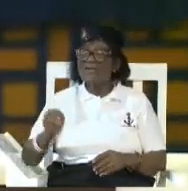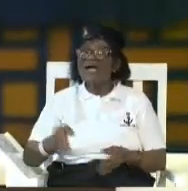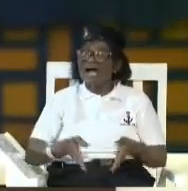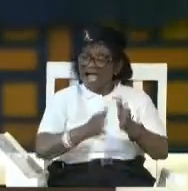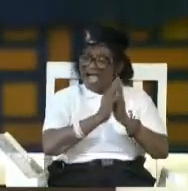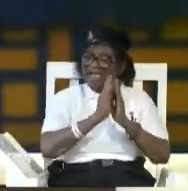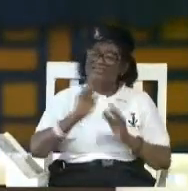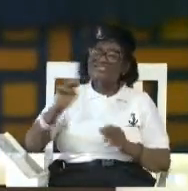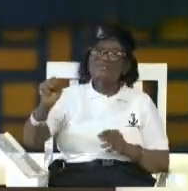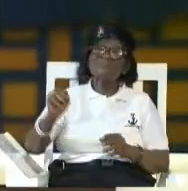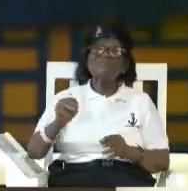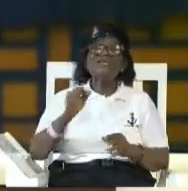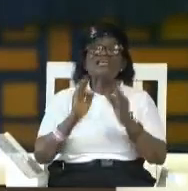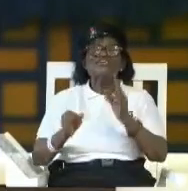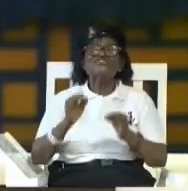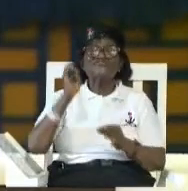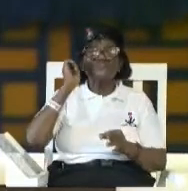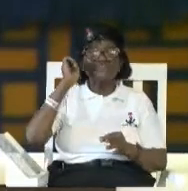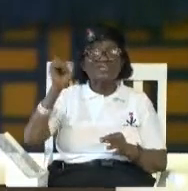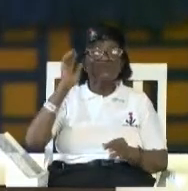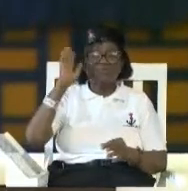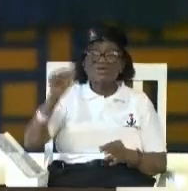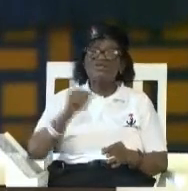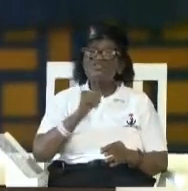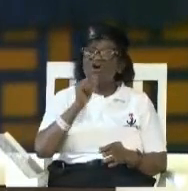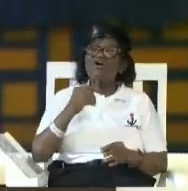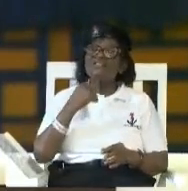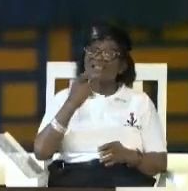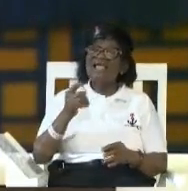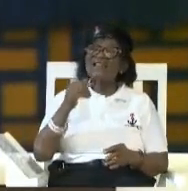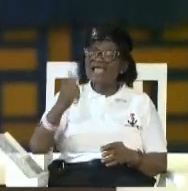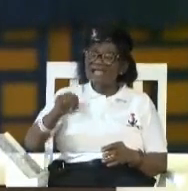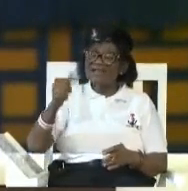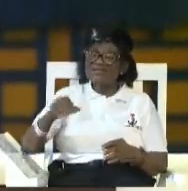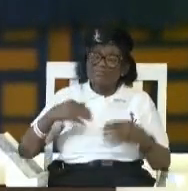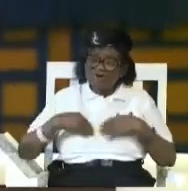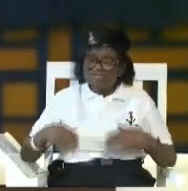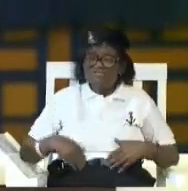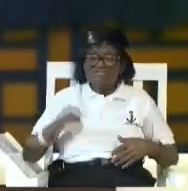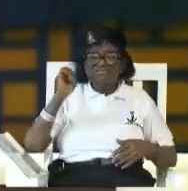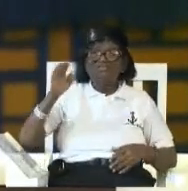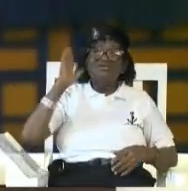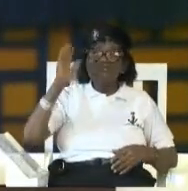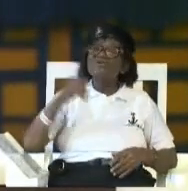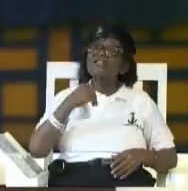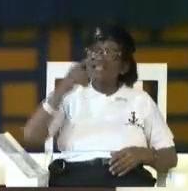If he won't tell anybody, he will tell you. Is that in the Bible?